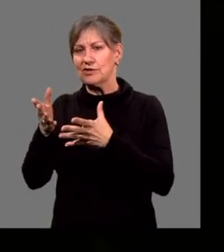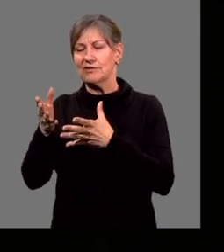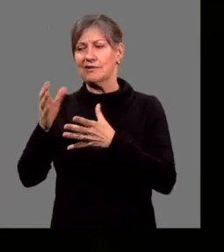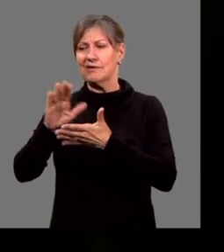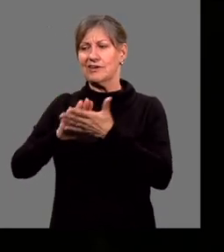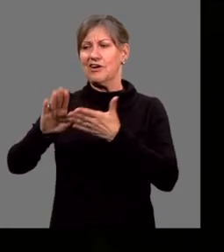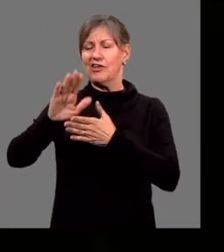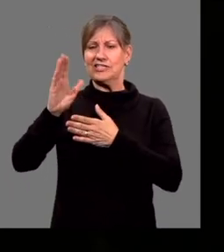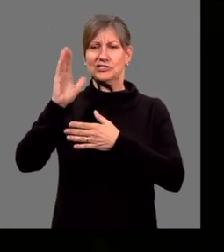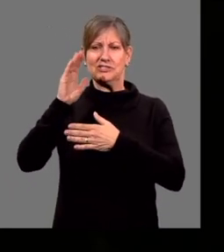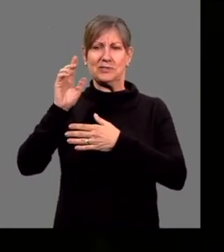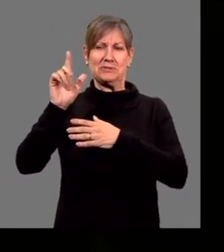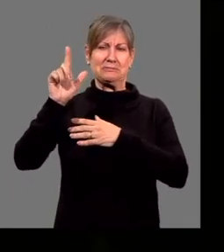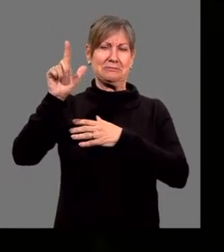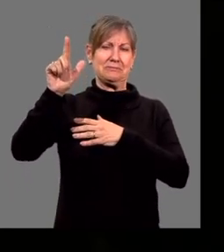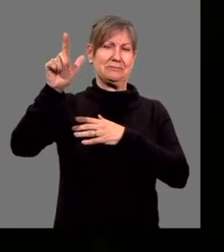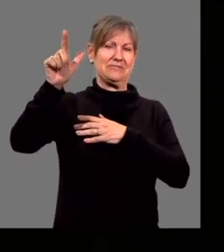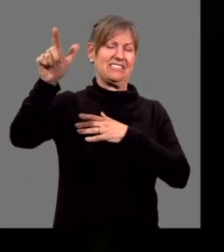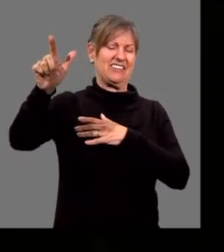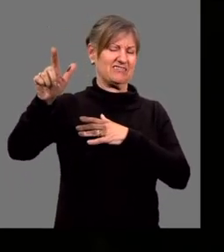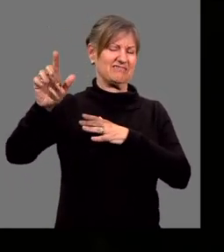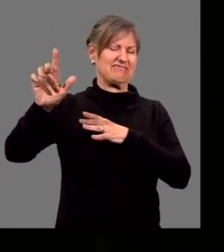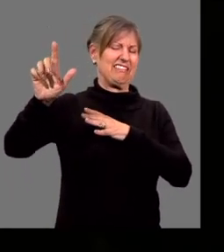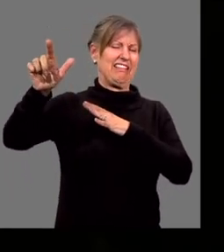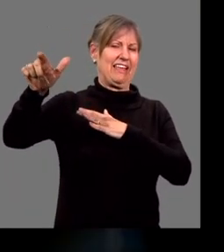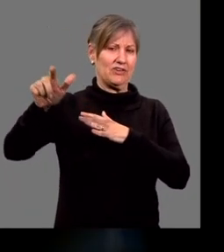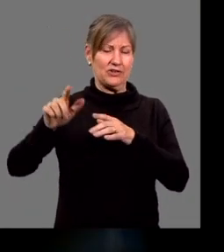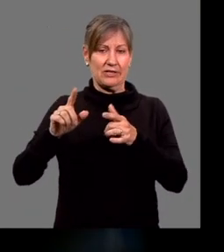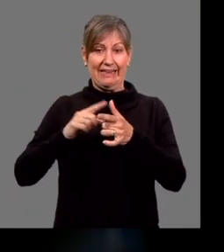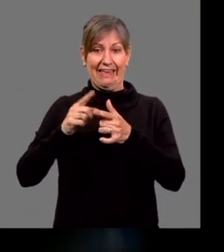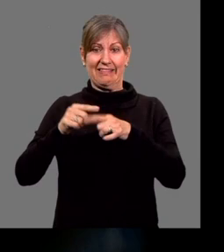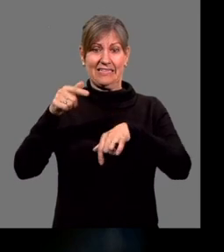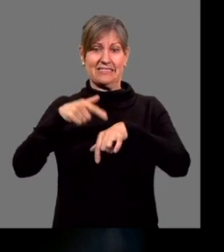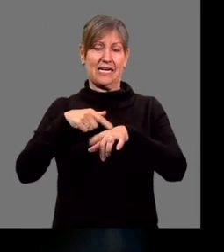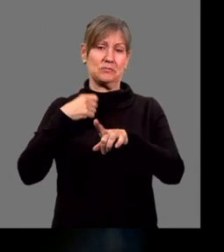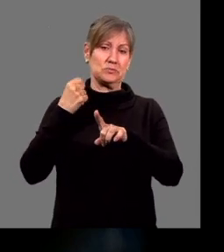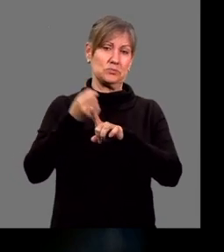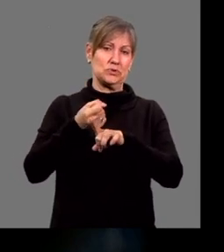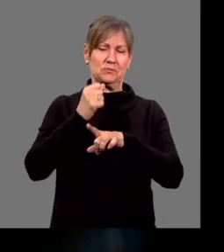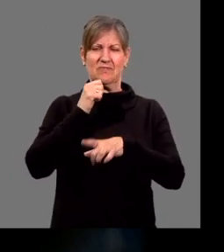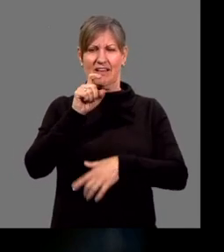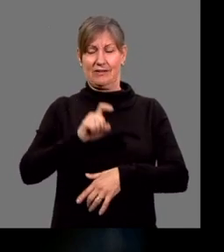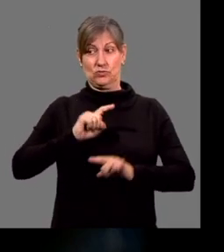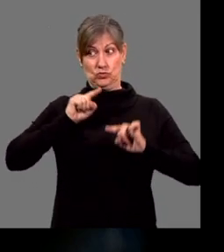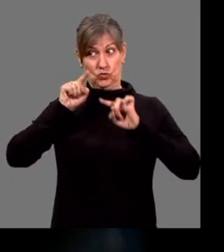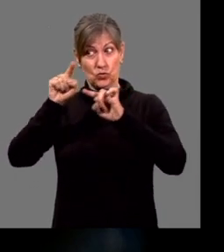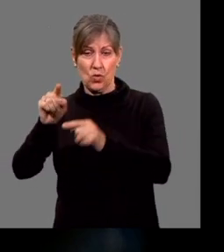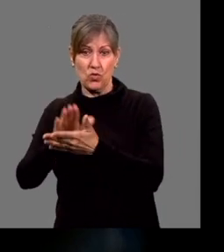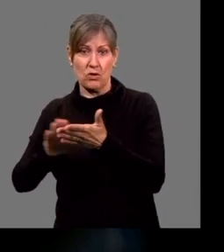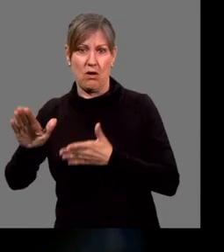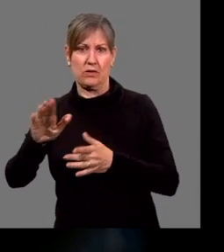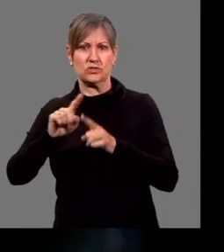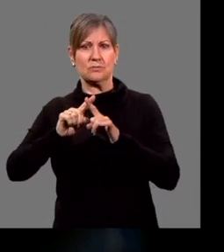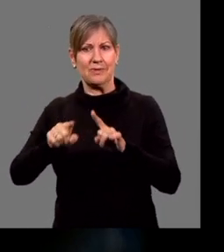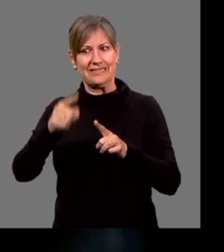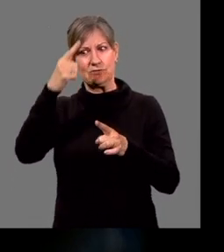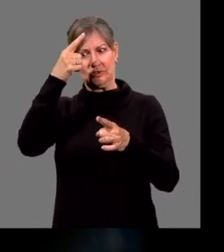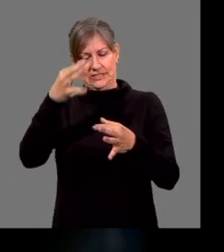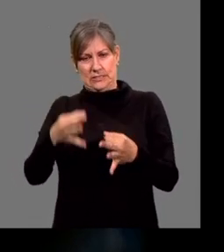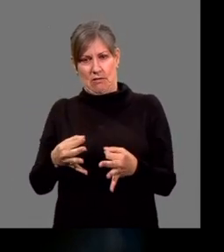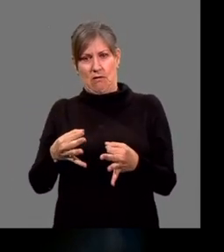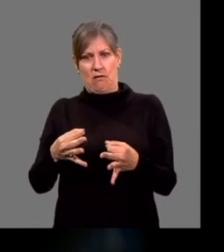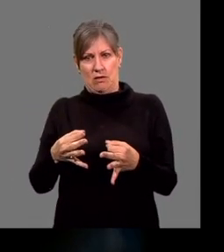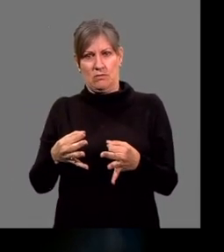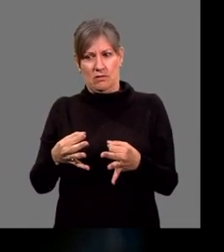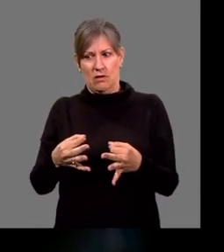far off, years away, or something that I'll worry about later. But then the time comes, not necessarily to go to college, but to make a